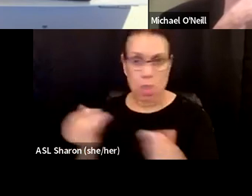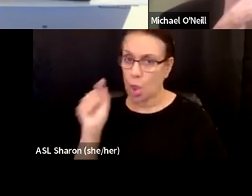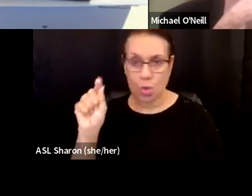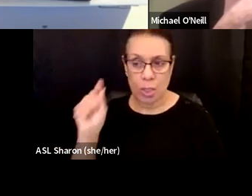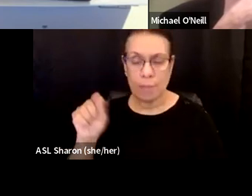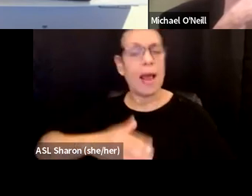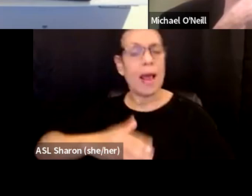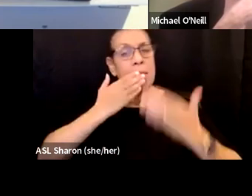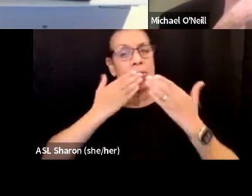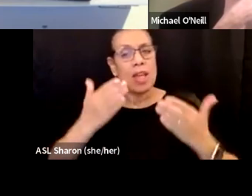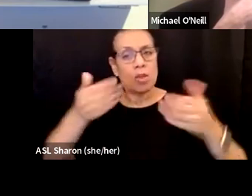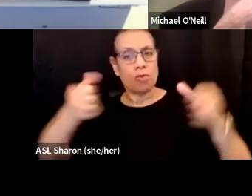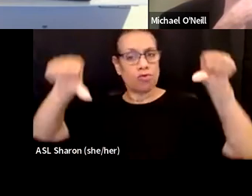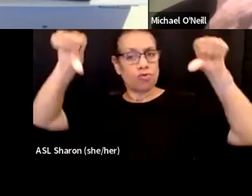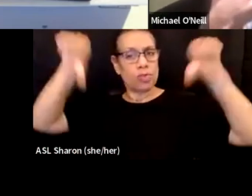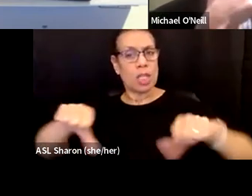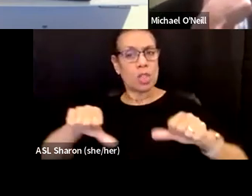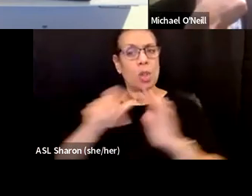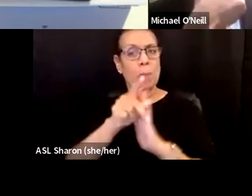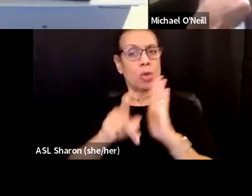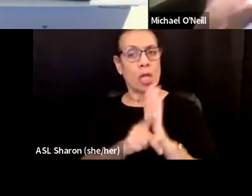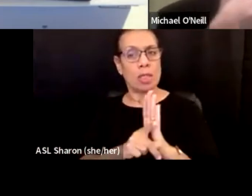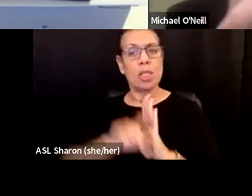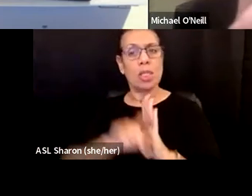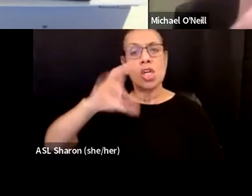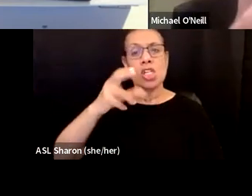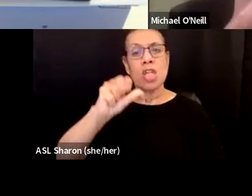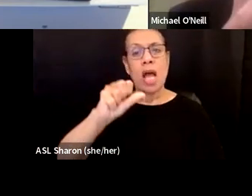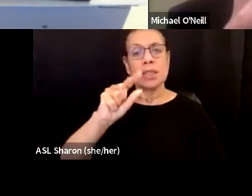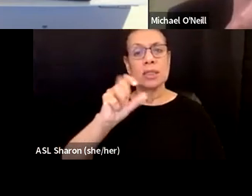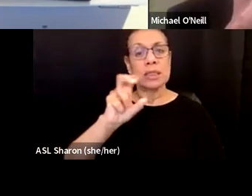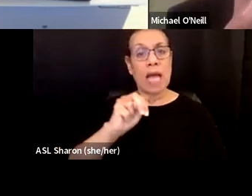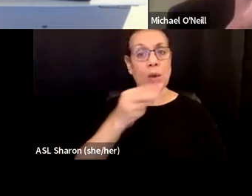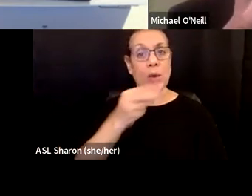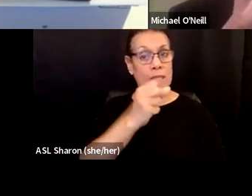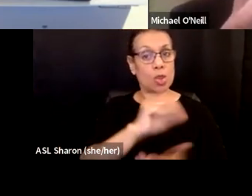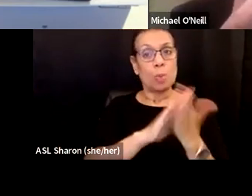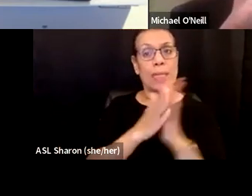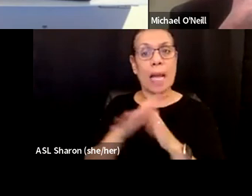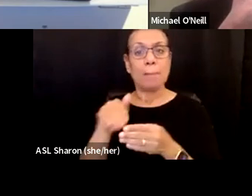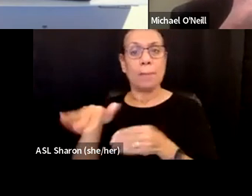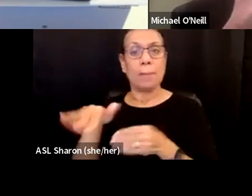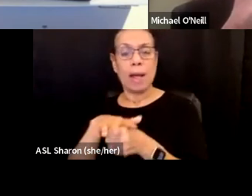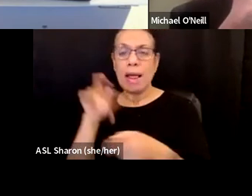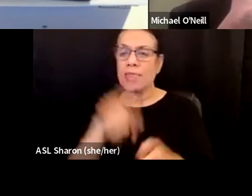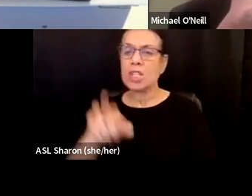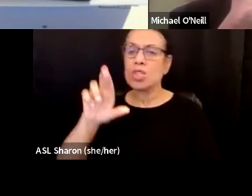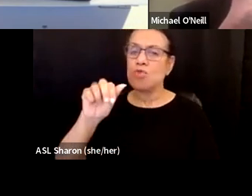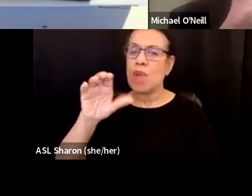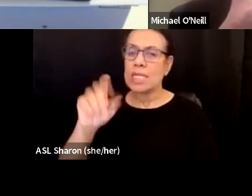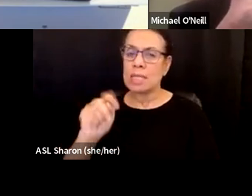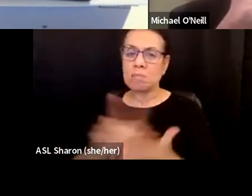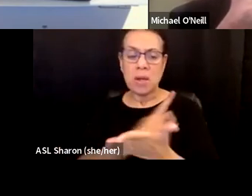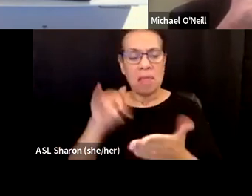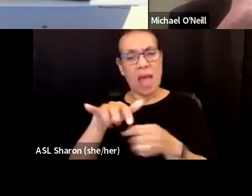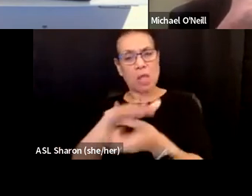thank you for rejecting the proposal to turn charlestown high into a neighborhood school this racist proposal would have gentrified